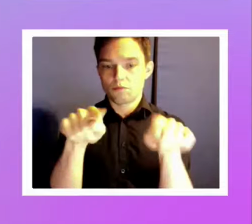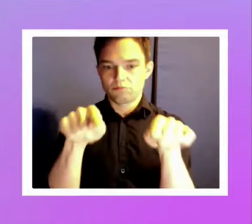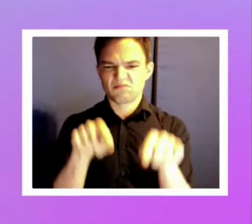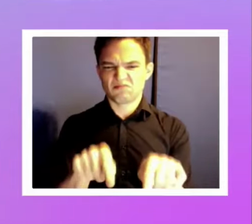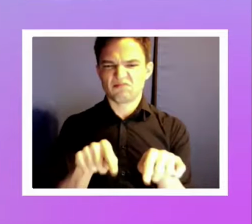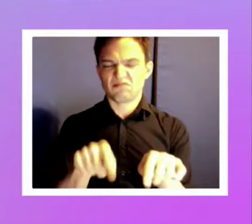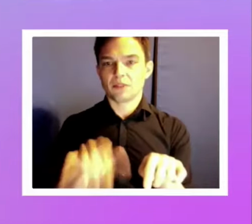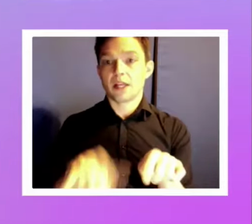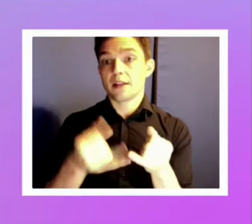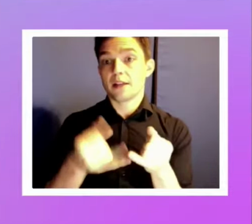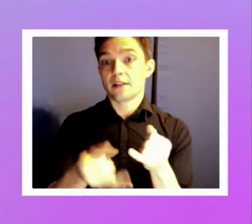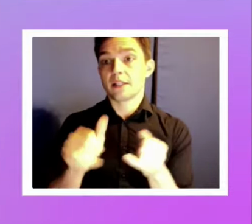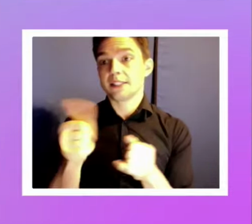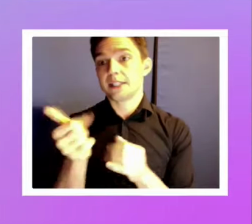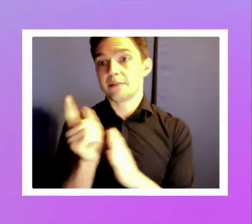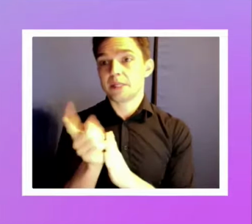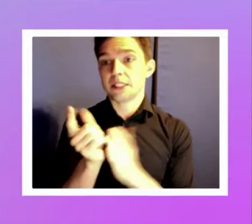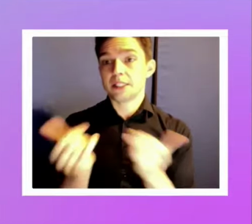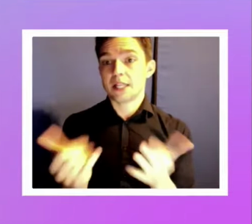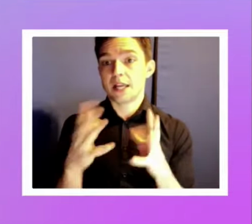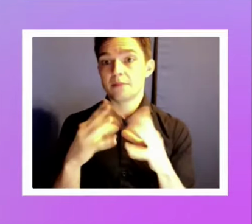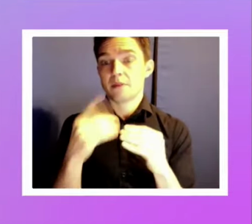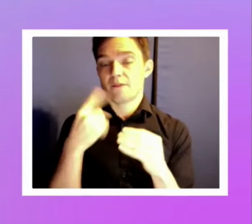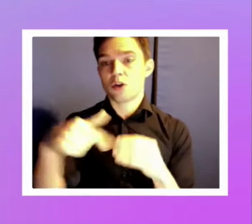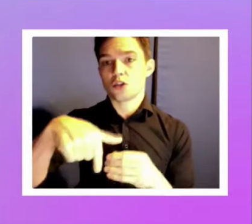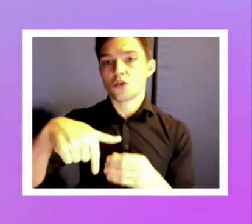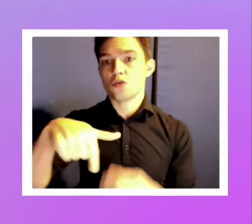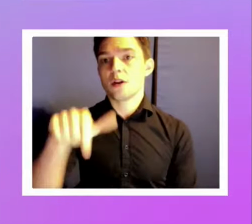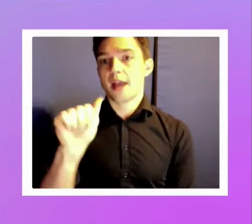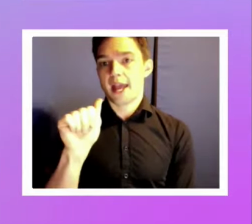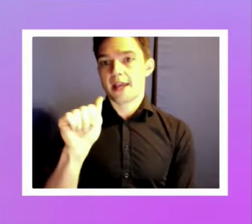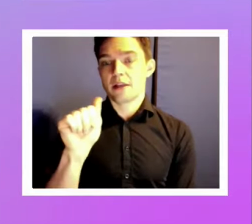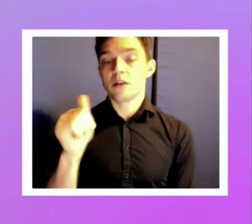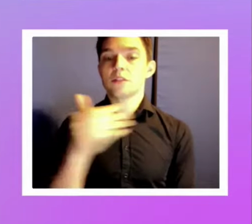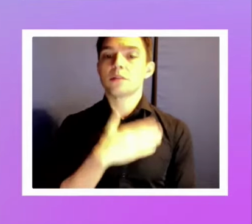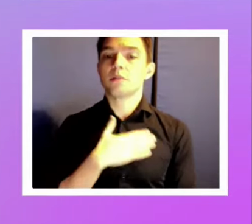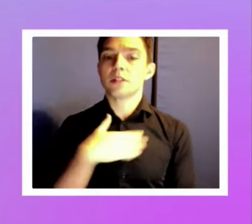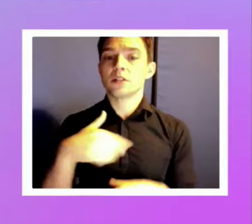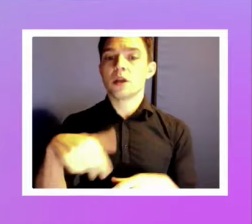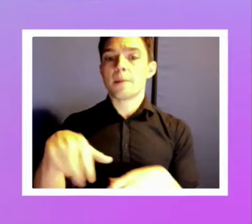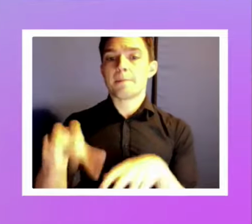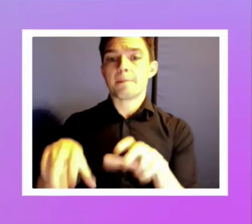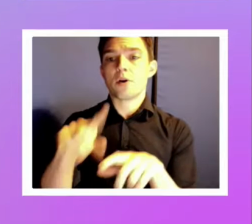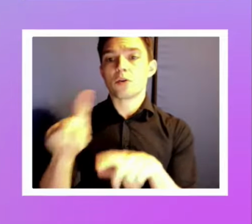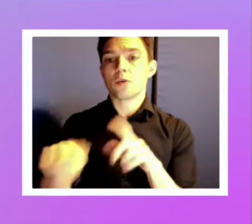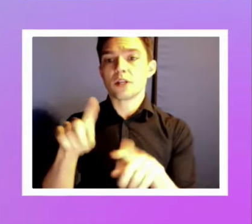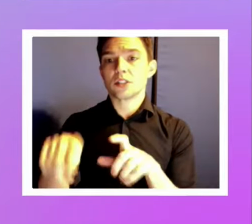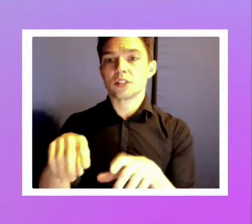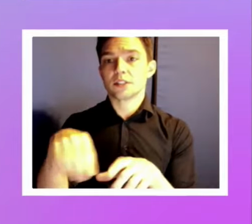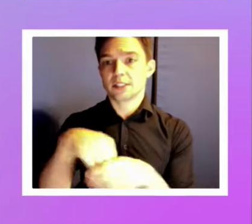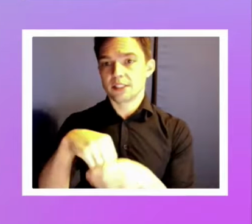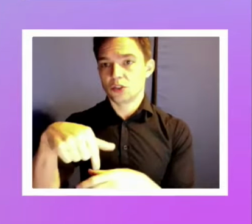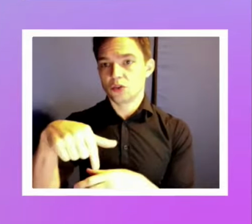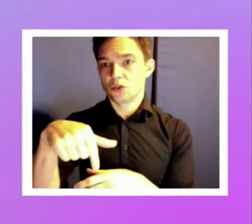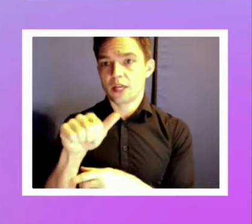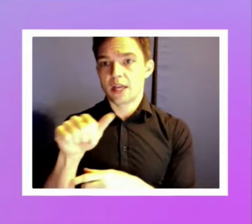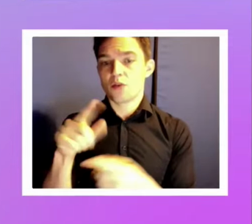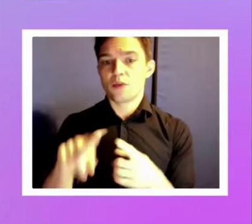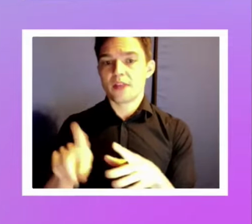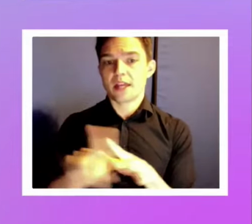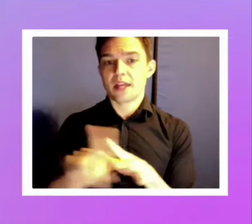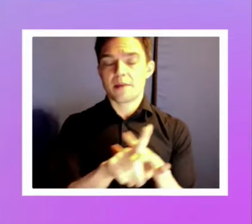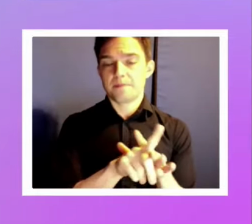we'll save the final 10 minutes of today's session for Q&A, so please post your questions in Slido's Q&A section as they come up